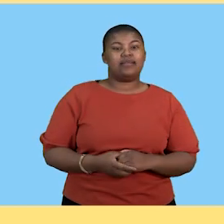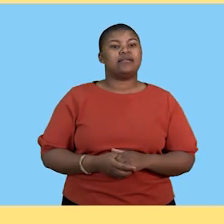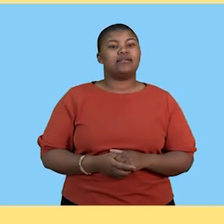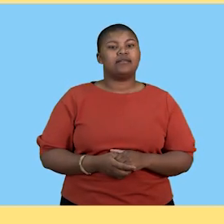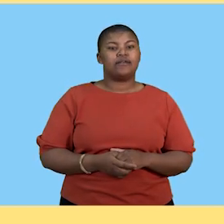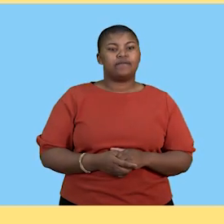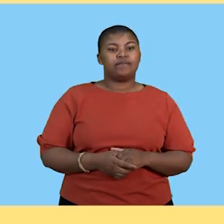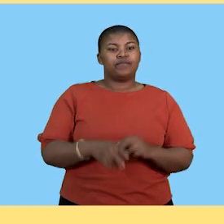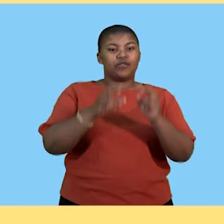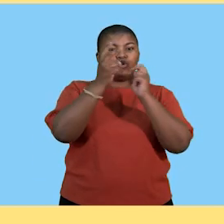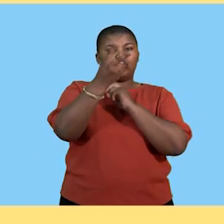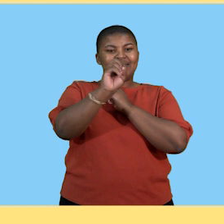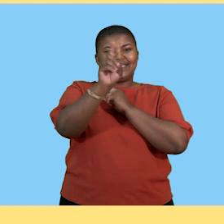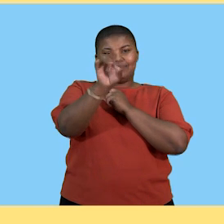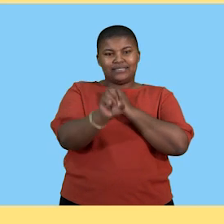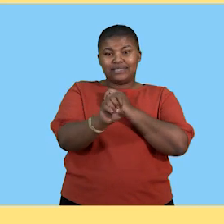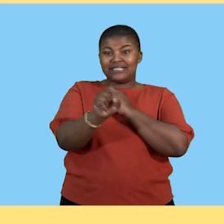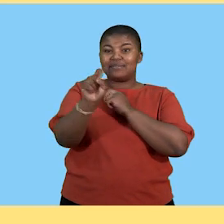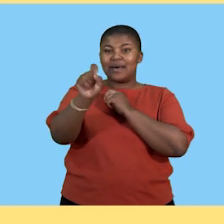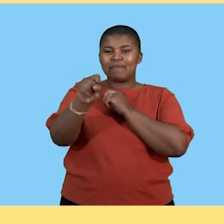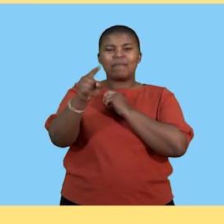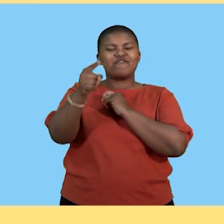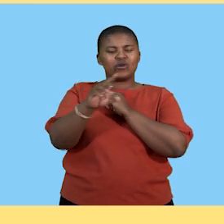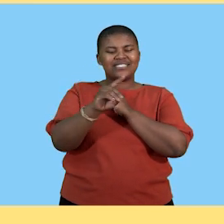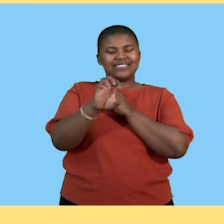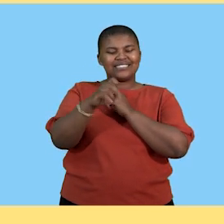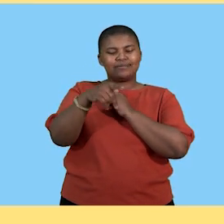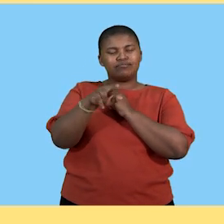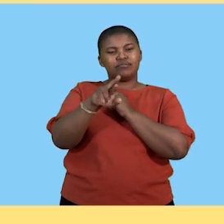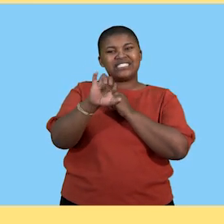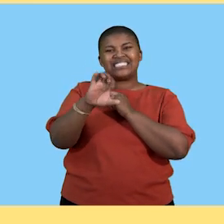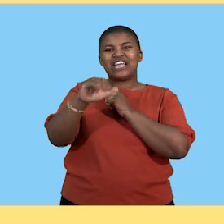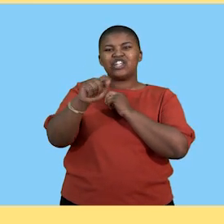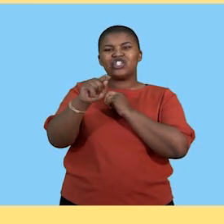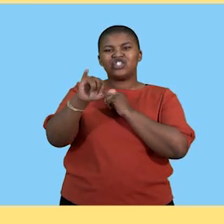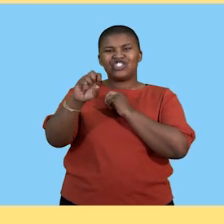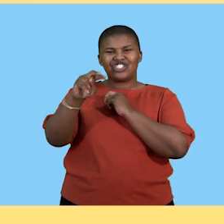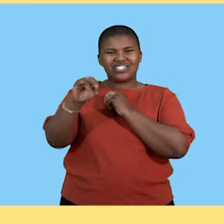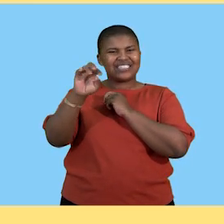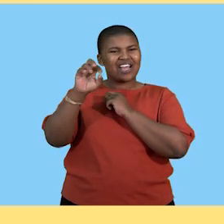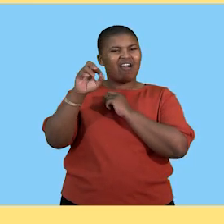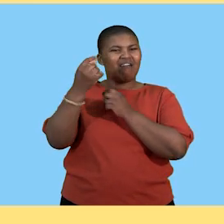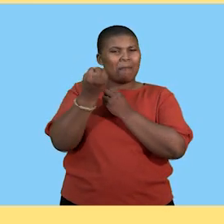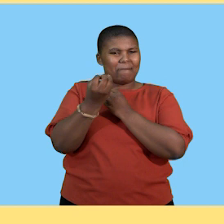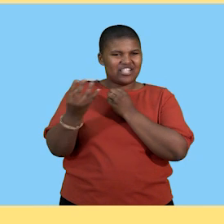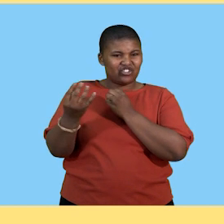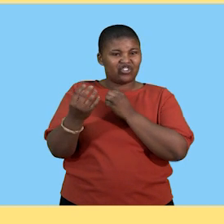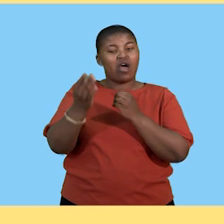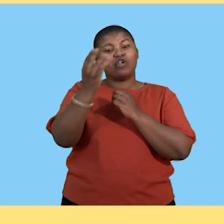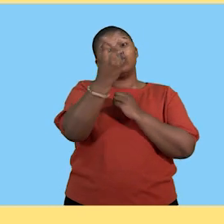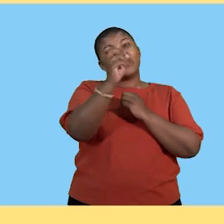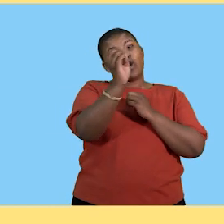Multiply that by 20%. That is the depreciation rate, 20 over 100. Then I'll